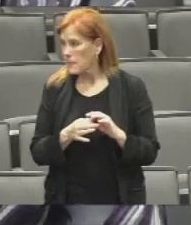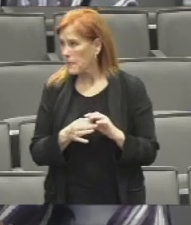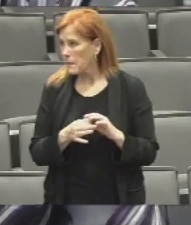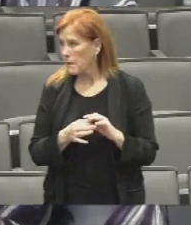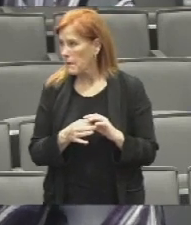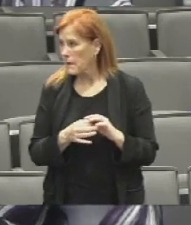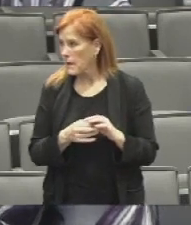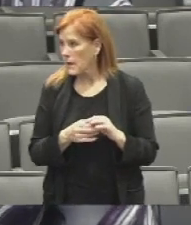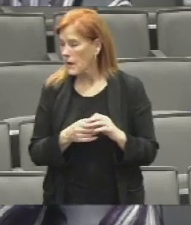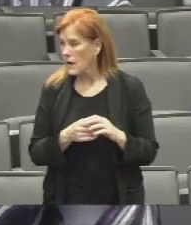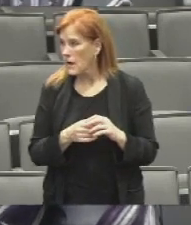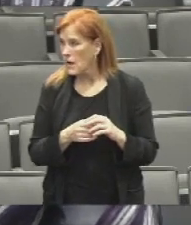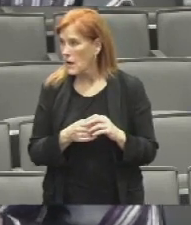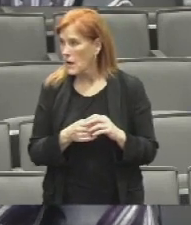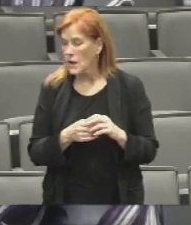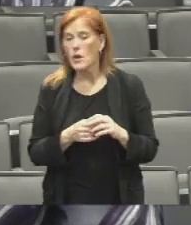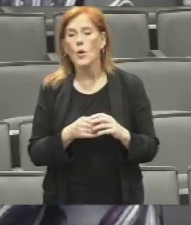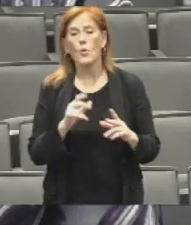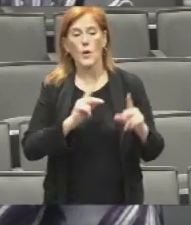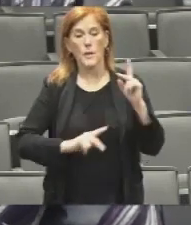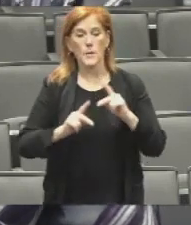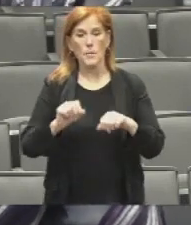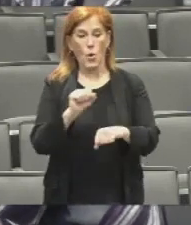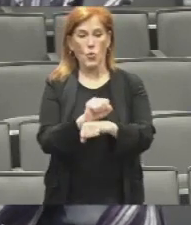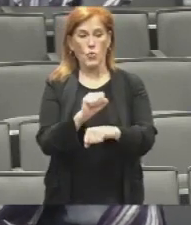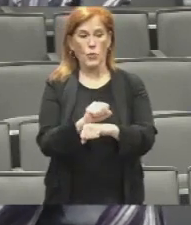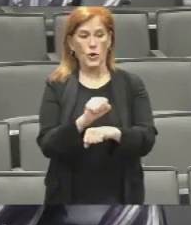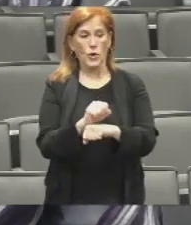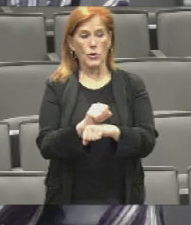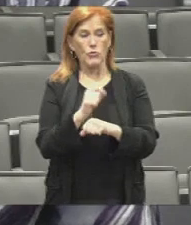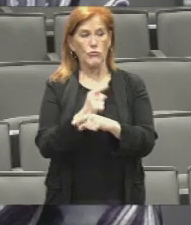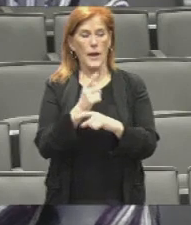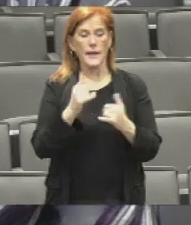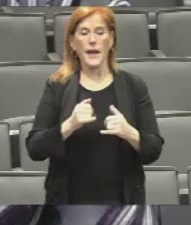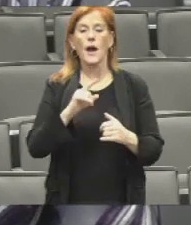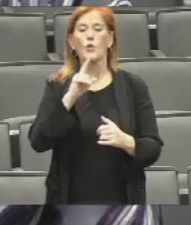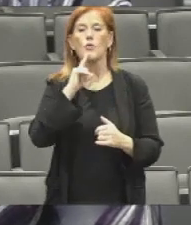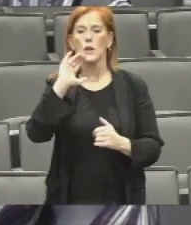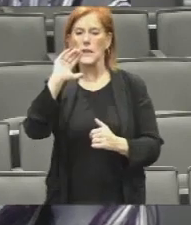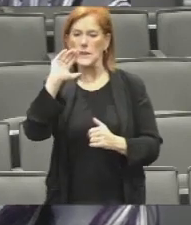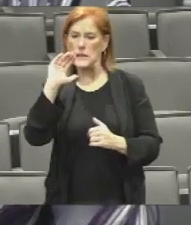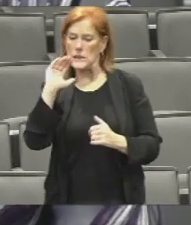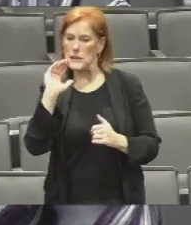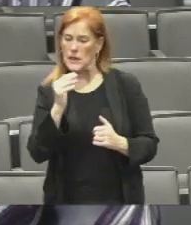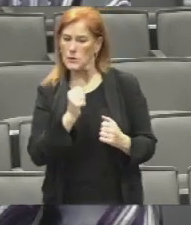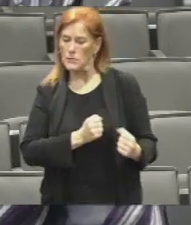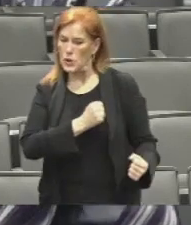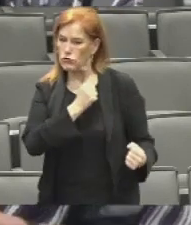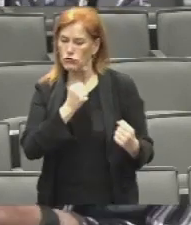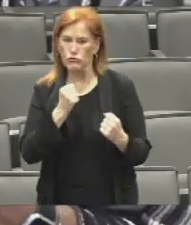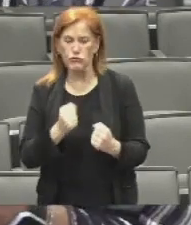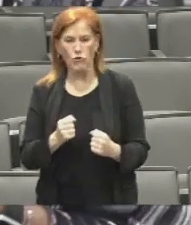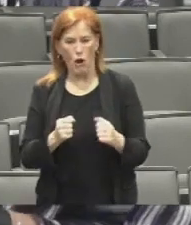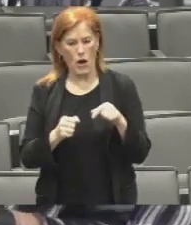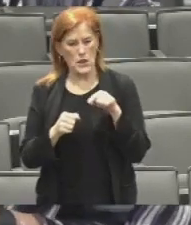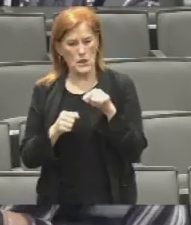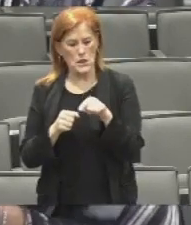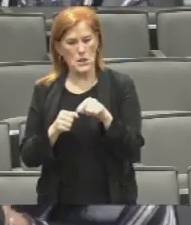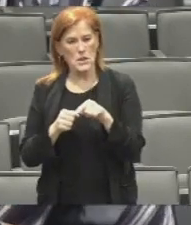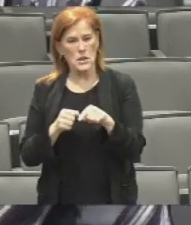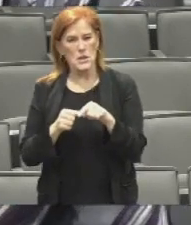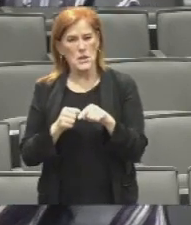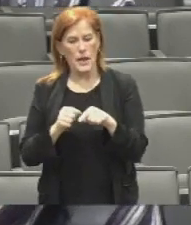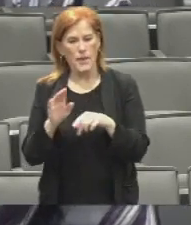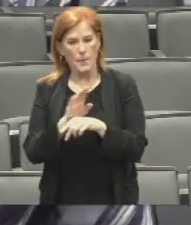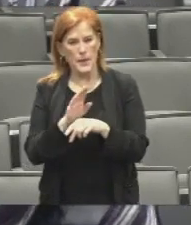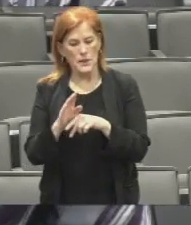where the population works at this time. It really seems to be concentrated. And so